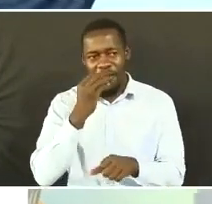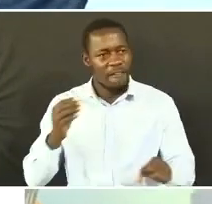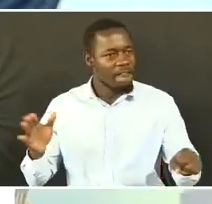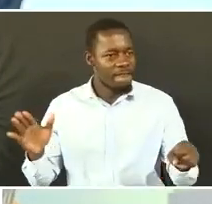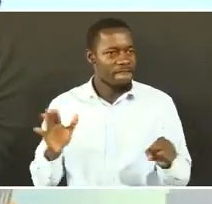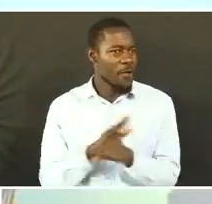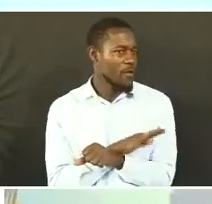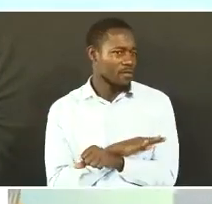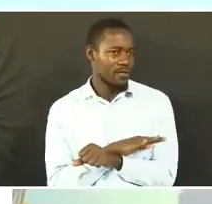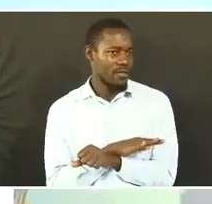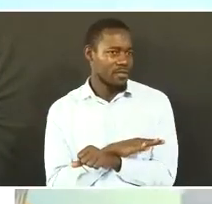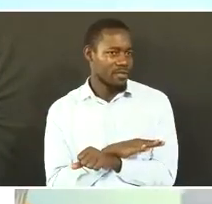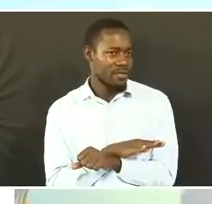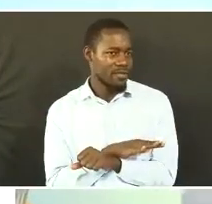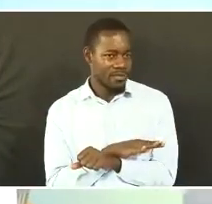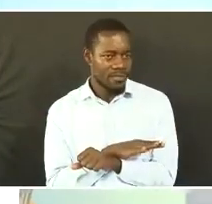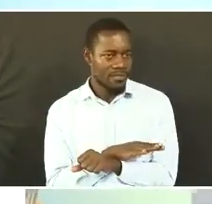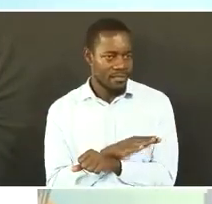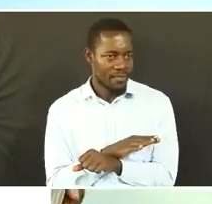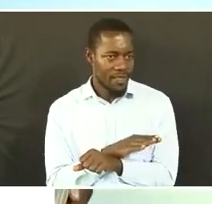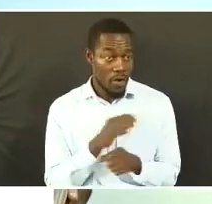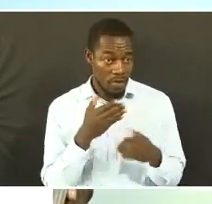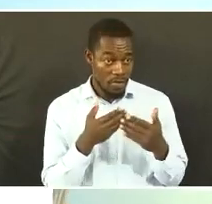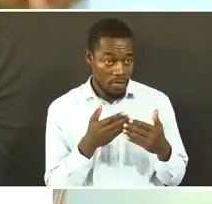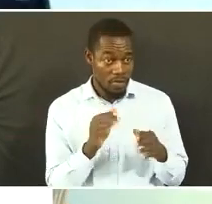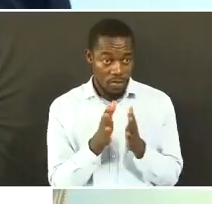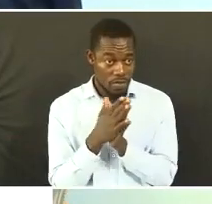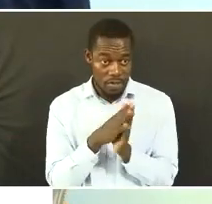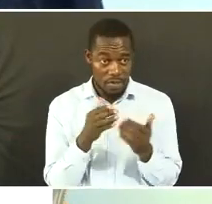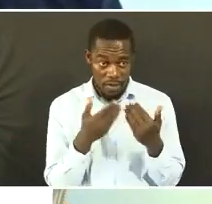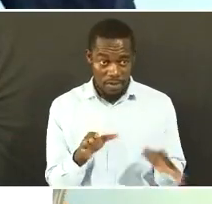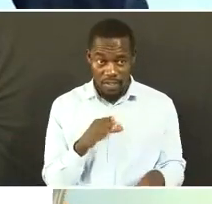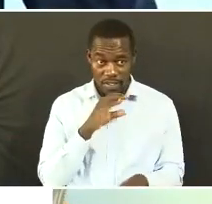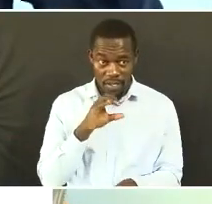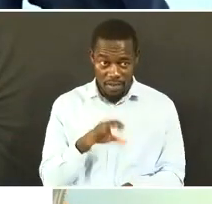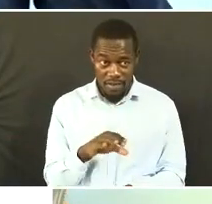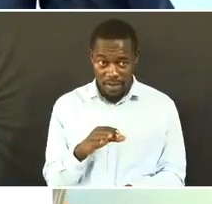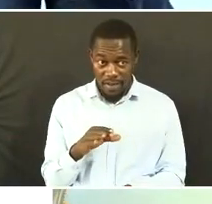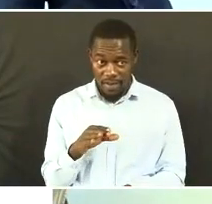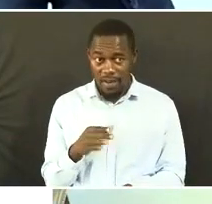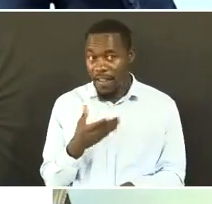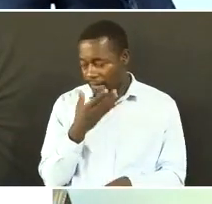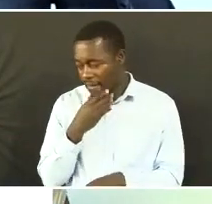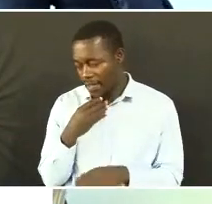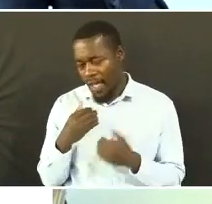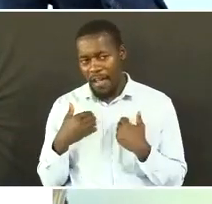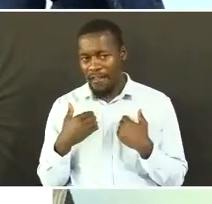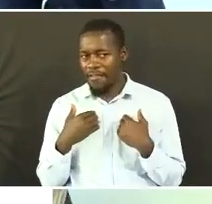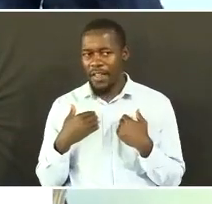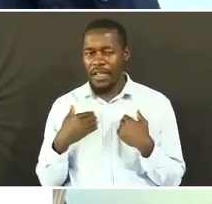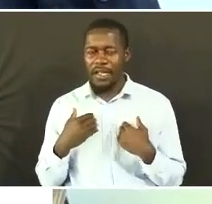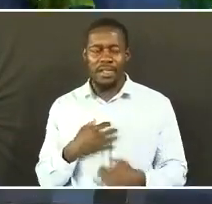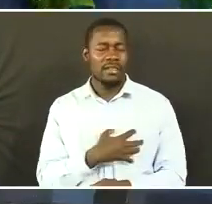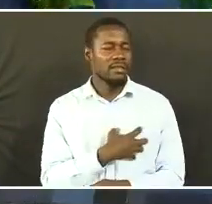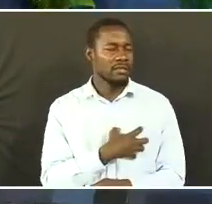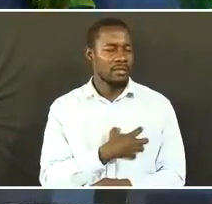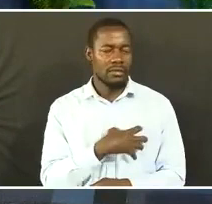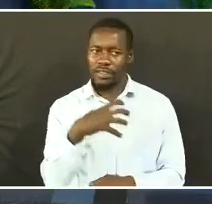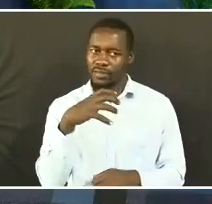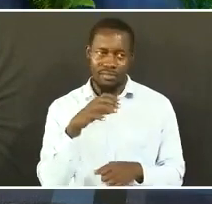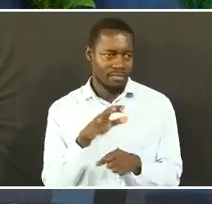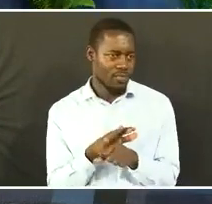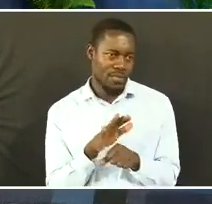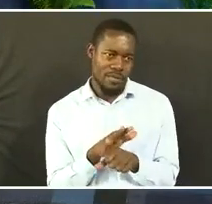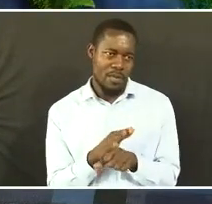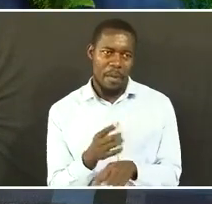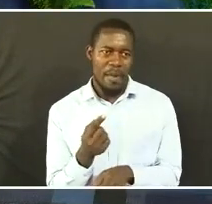they have enough to eat, the text says, do not ignore words, that they had enough to eat and to do what? To spare.